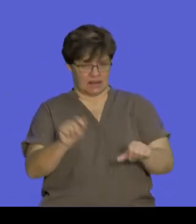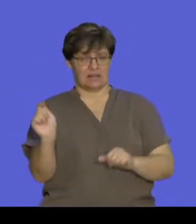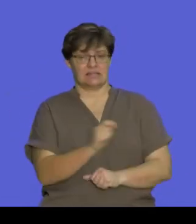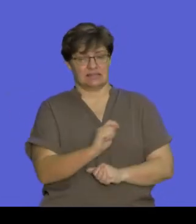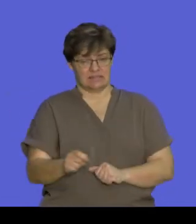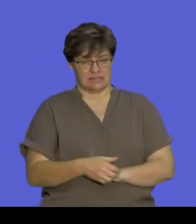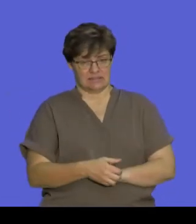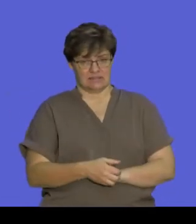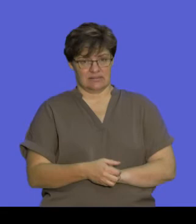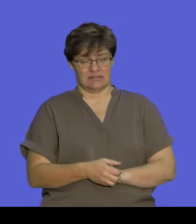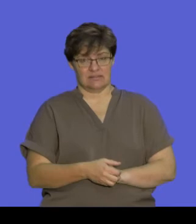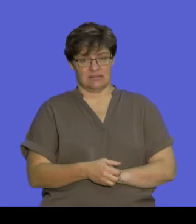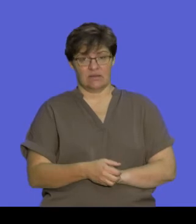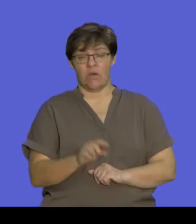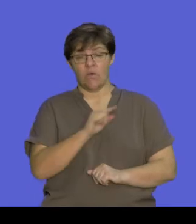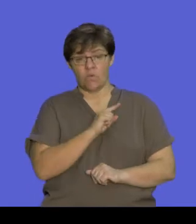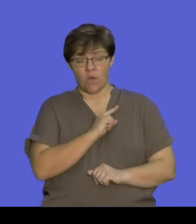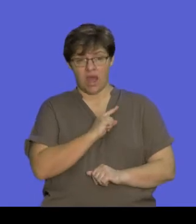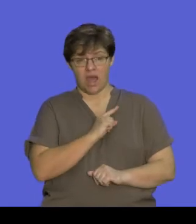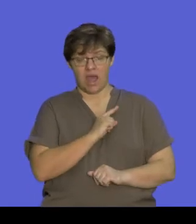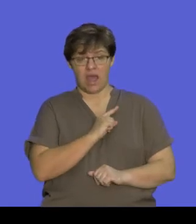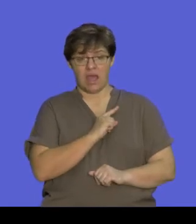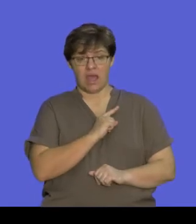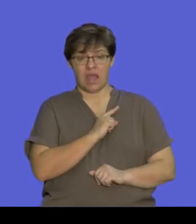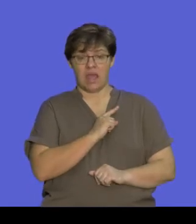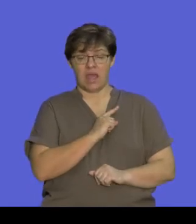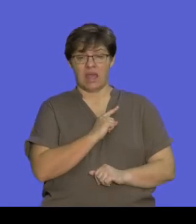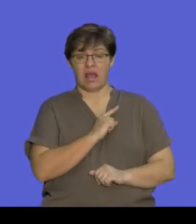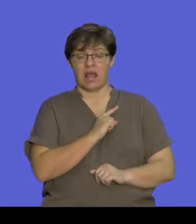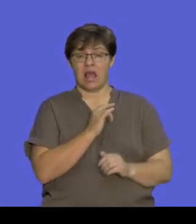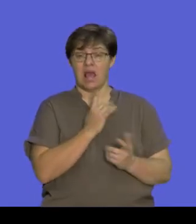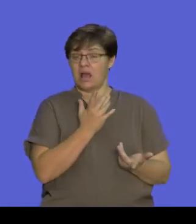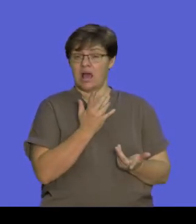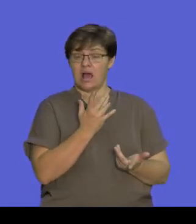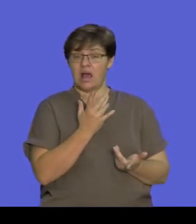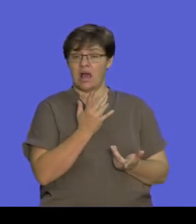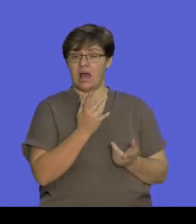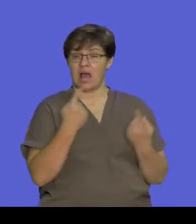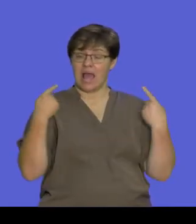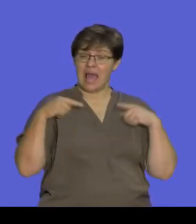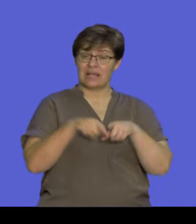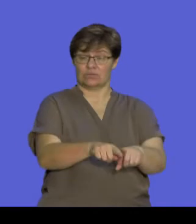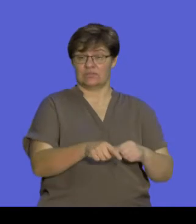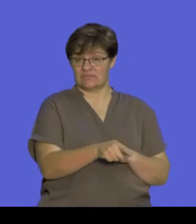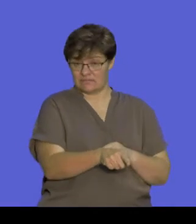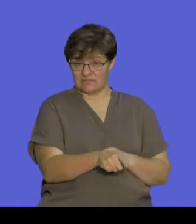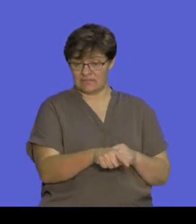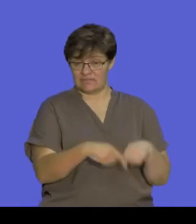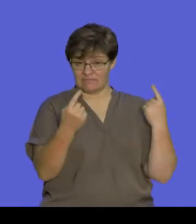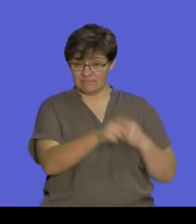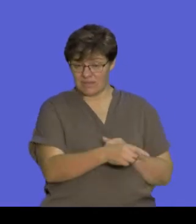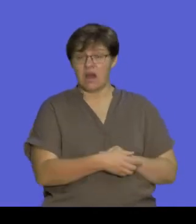they're exclusive events, remember the probability here is going to be sunny and tennis